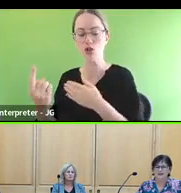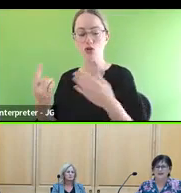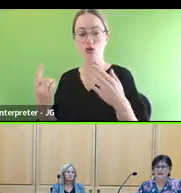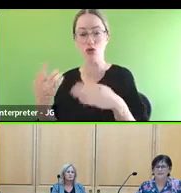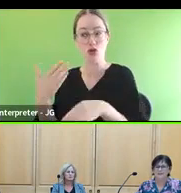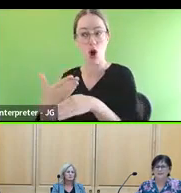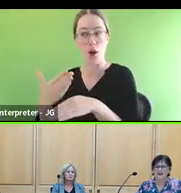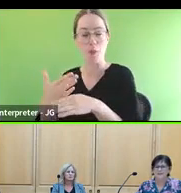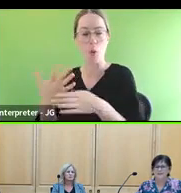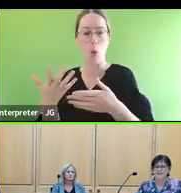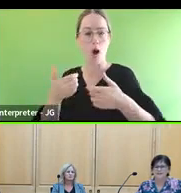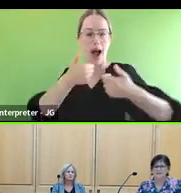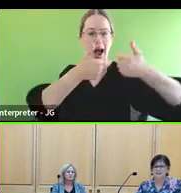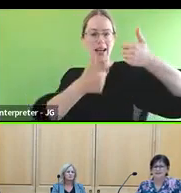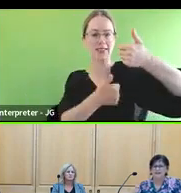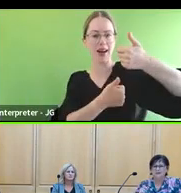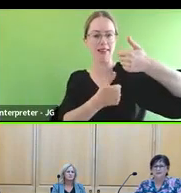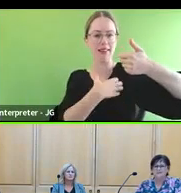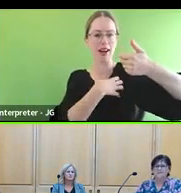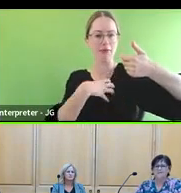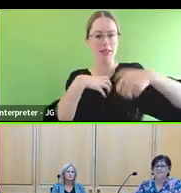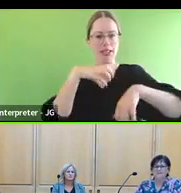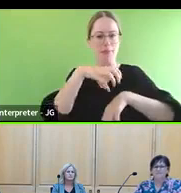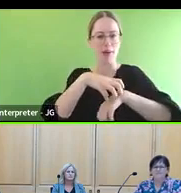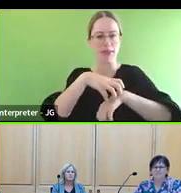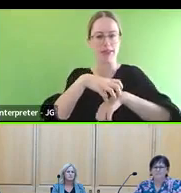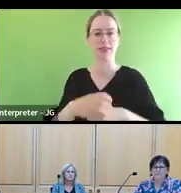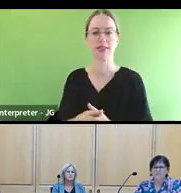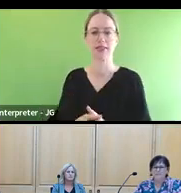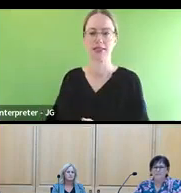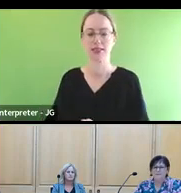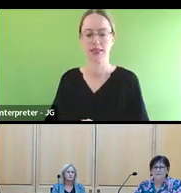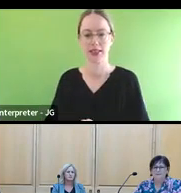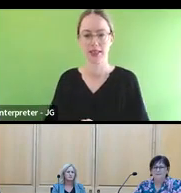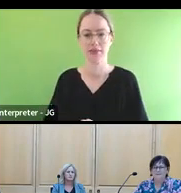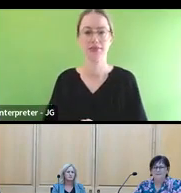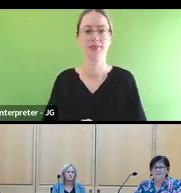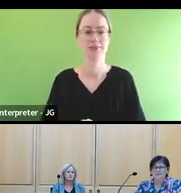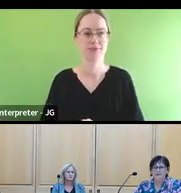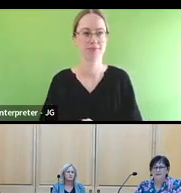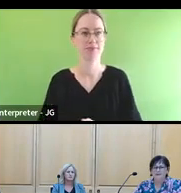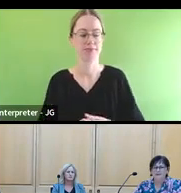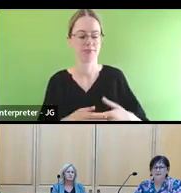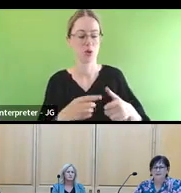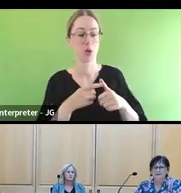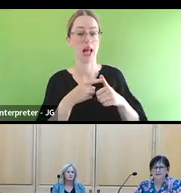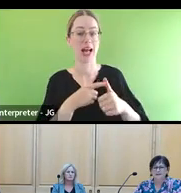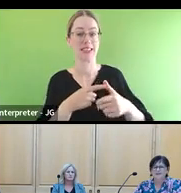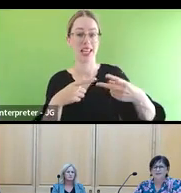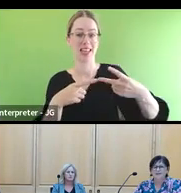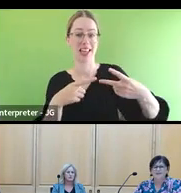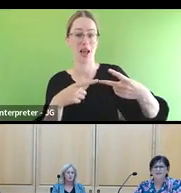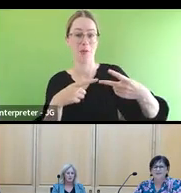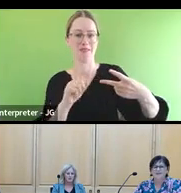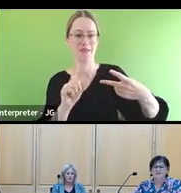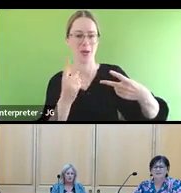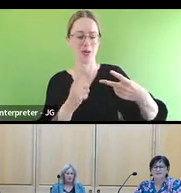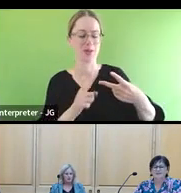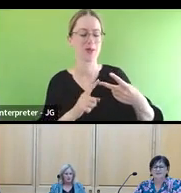within a government department? Thank you. So maybe I'll answer your second question first.